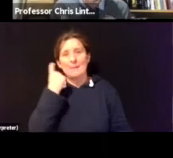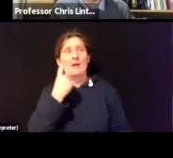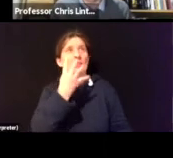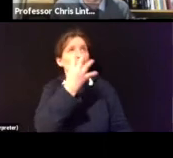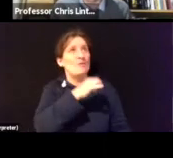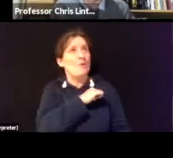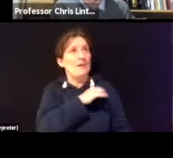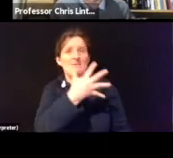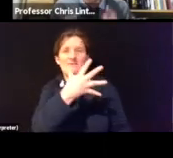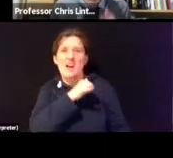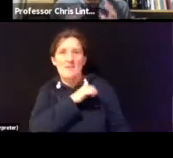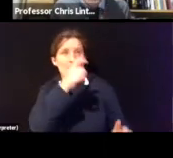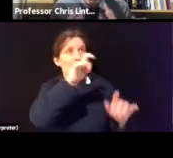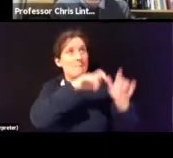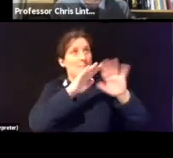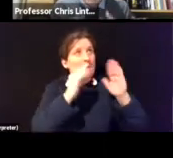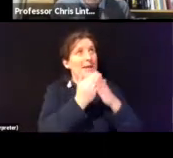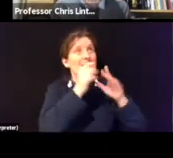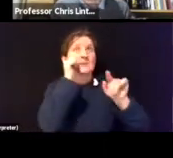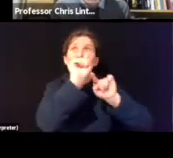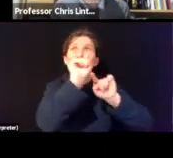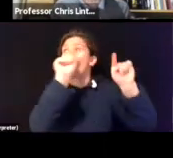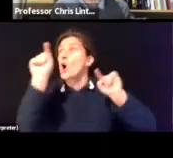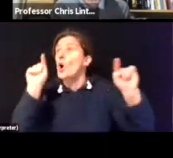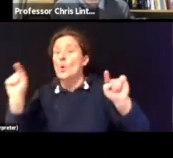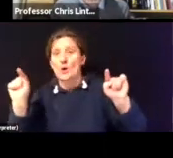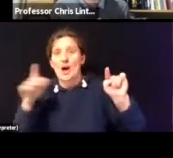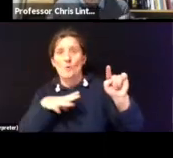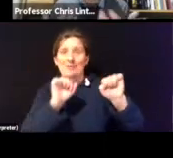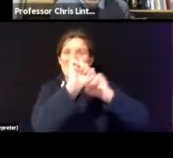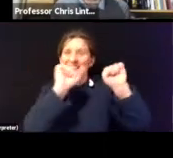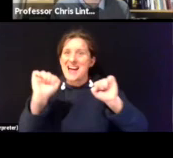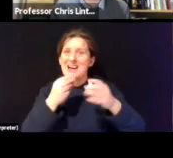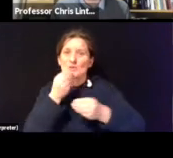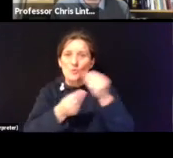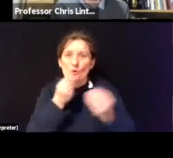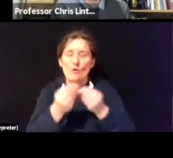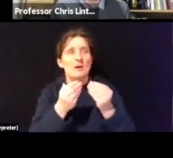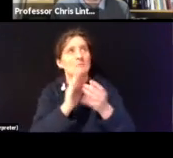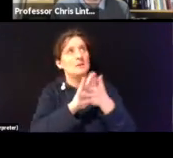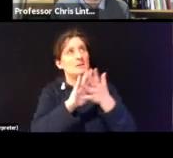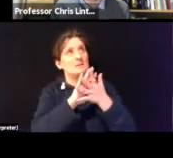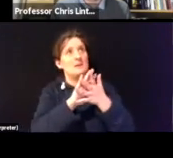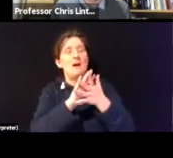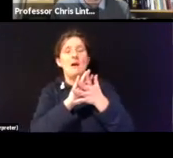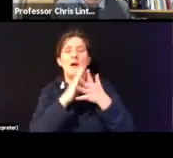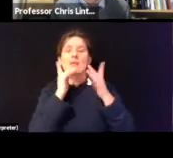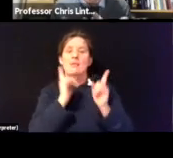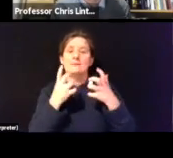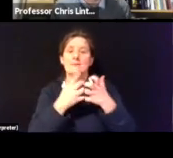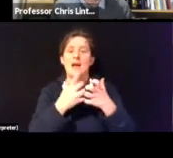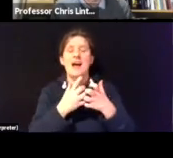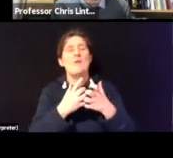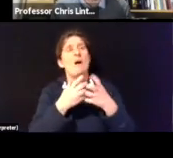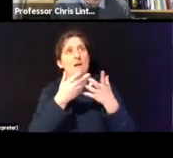that we know of, I want to make sure we've captured all their stories, because that's how we'll retell our own.